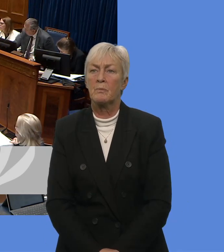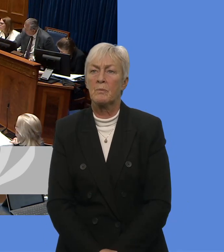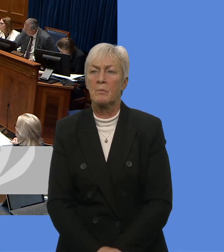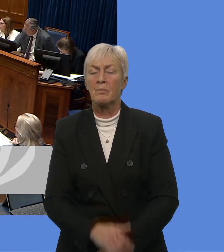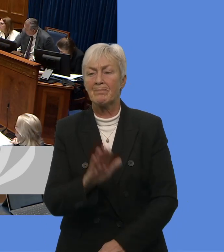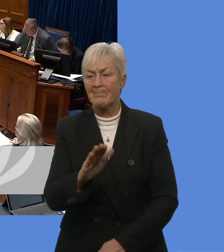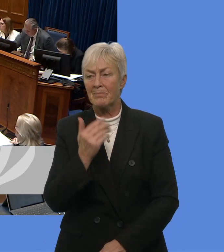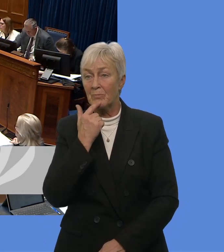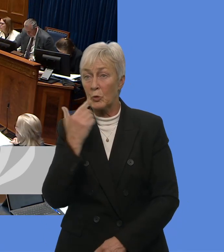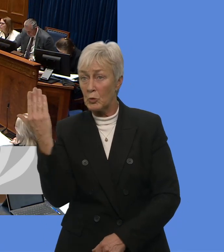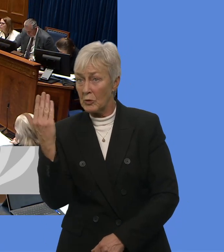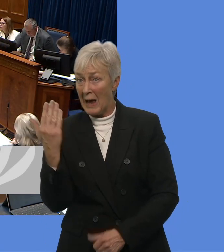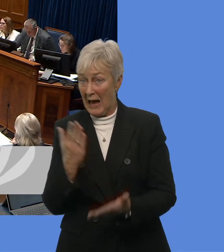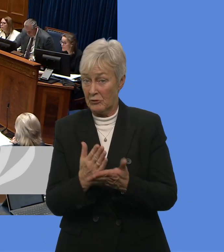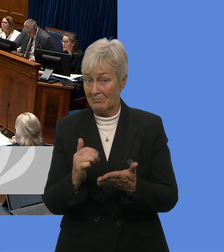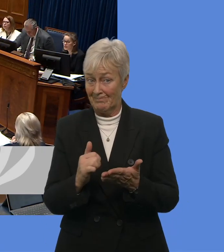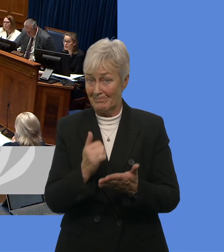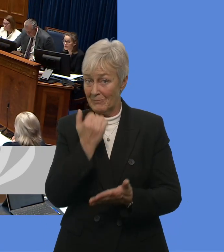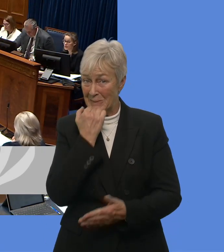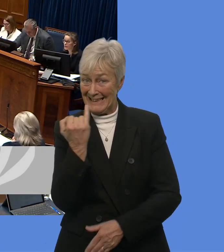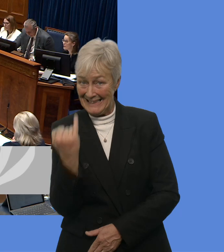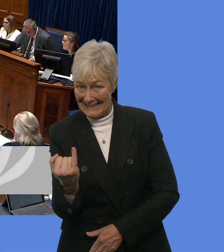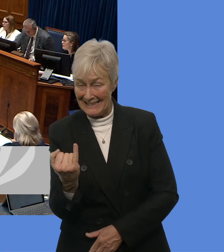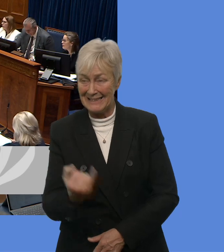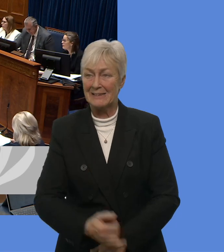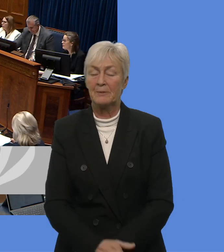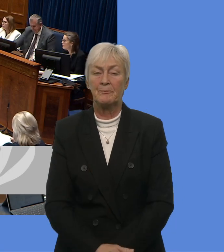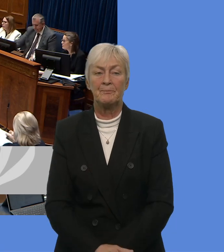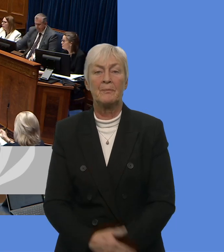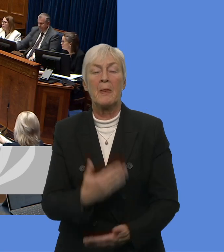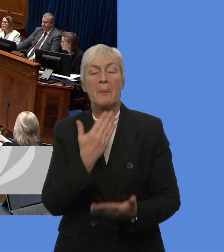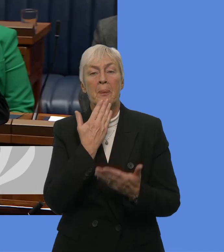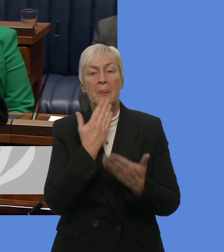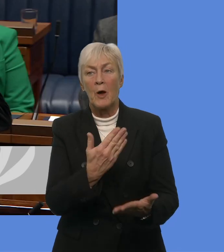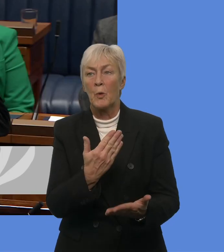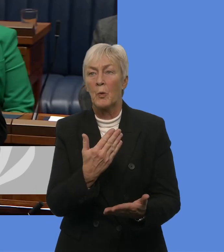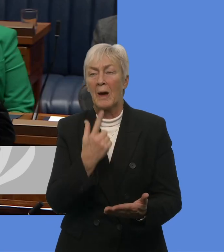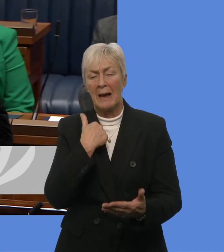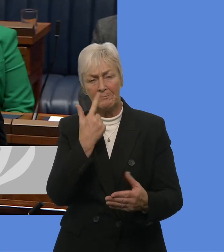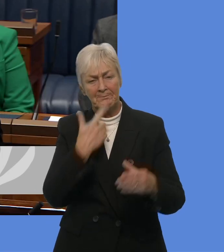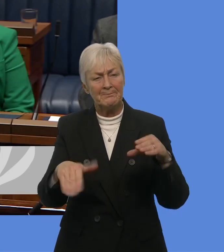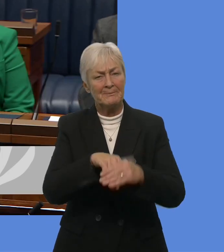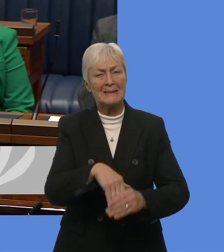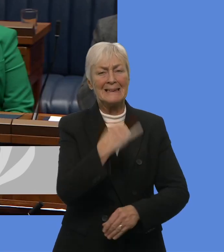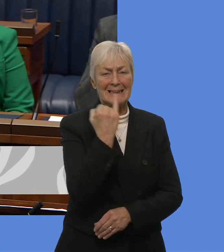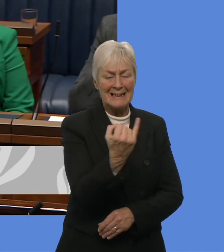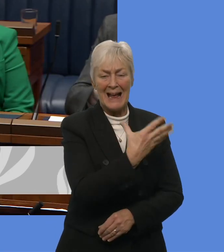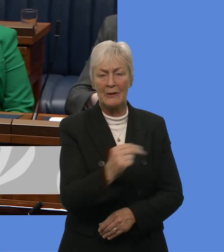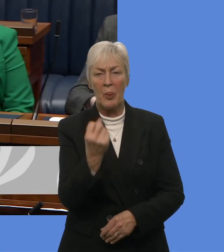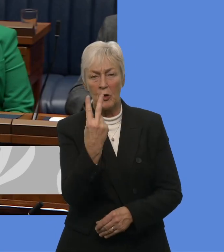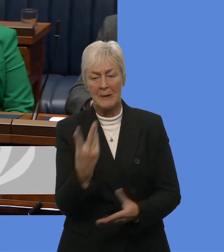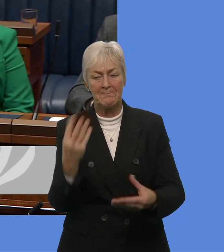Mr. Speaker, question 6. Deputy First Minister. Thank you, Mr. Speaker. With your permission, I will answer questions 6 and 13